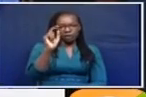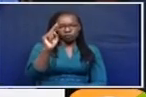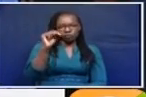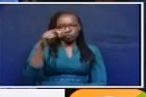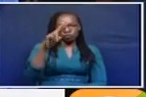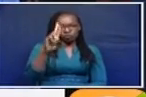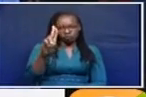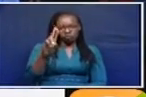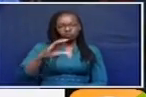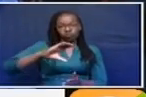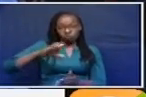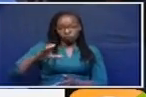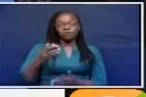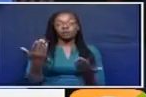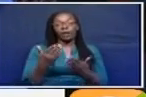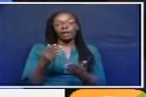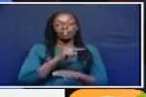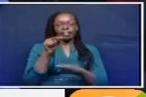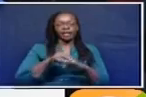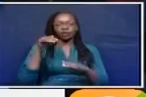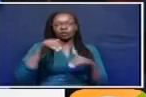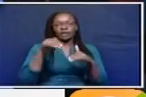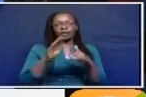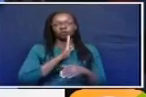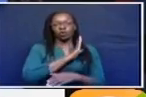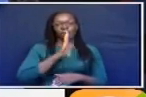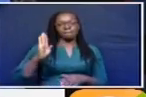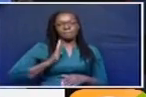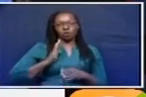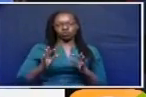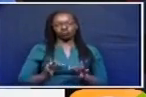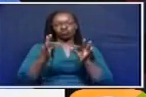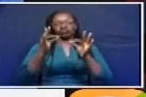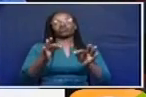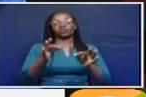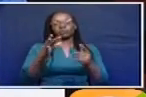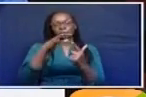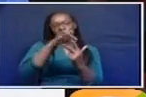Elections Board cancelled or postponed the exercise, saying that